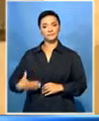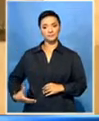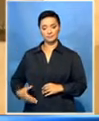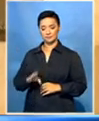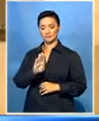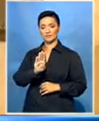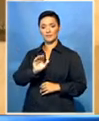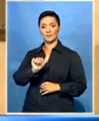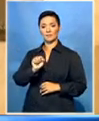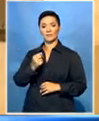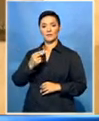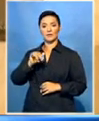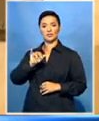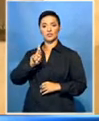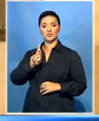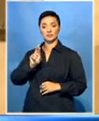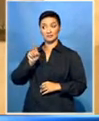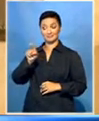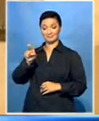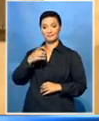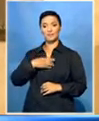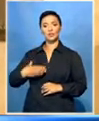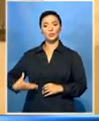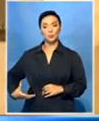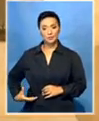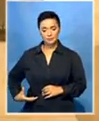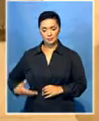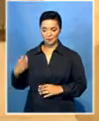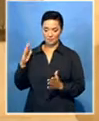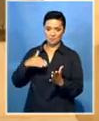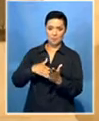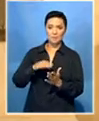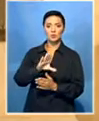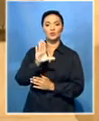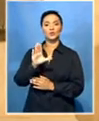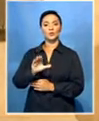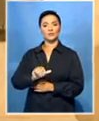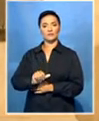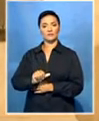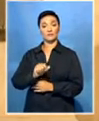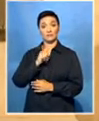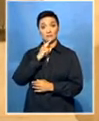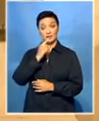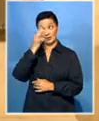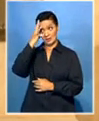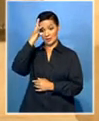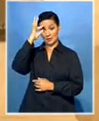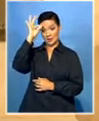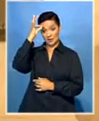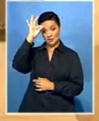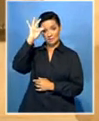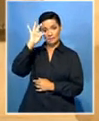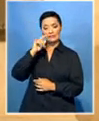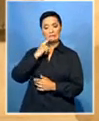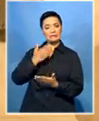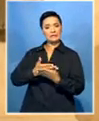as a delegate and as a sitting head of state, and it is unprecedented that you have a government being ordered